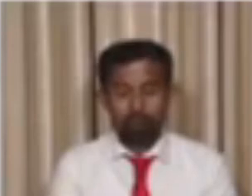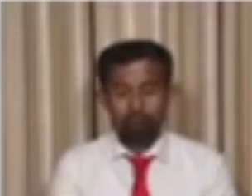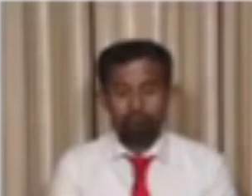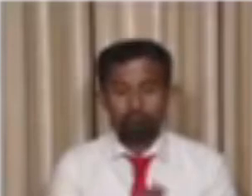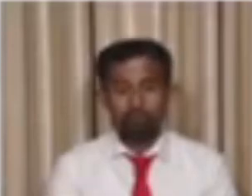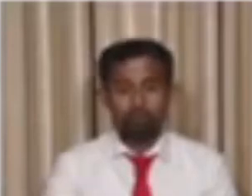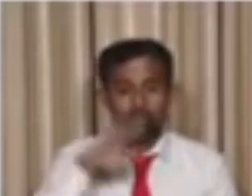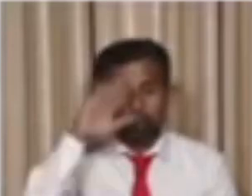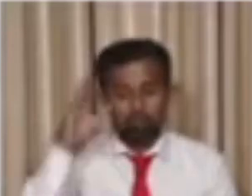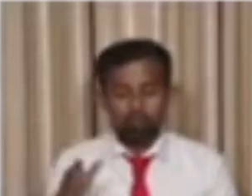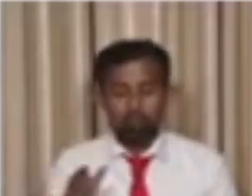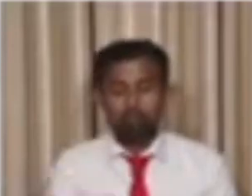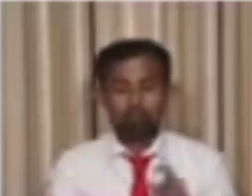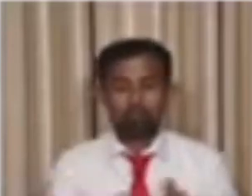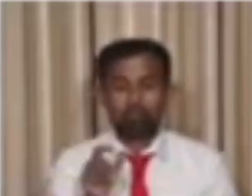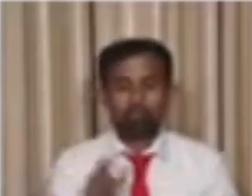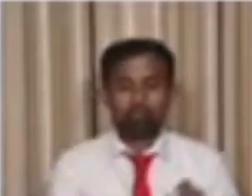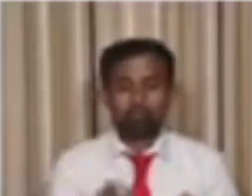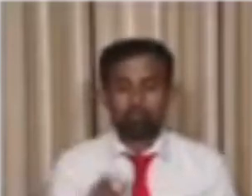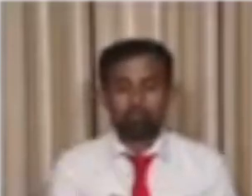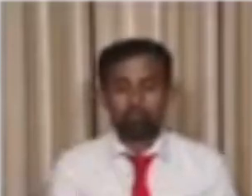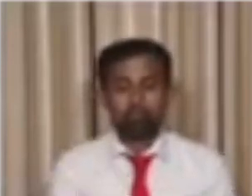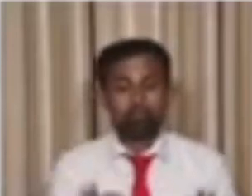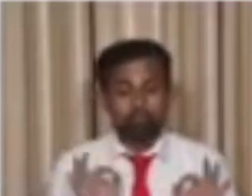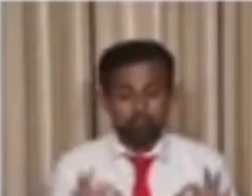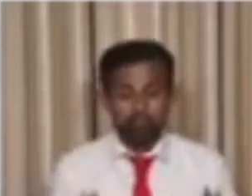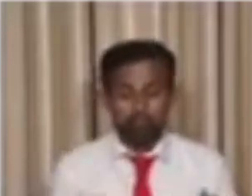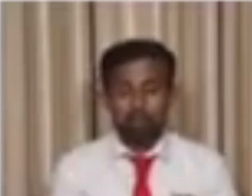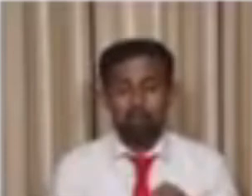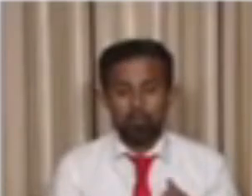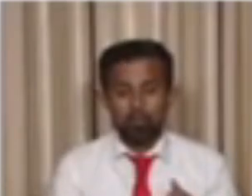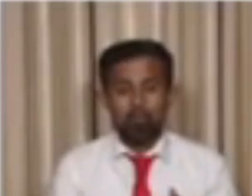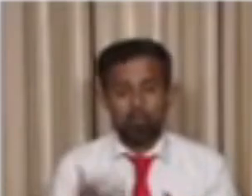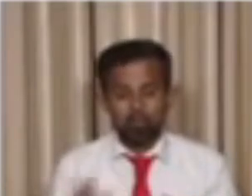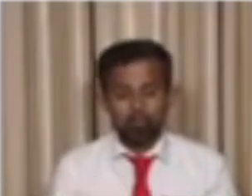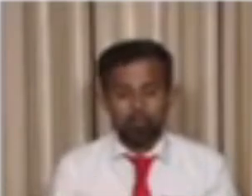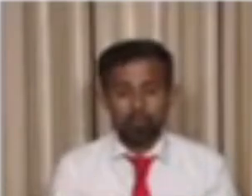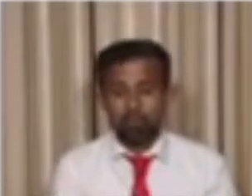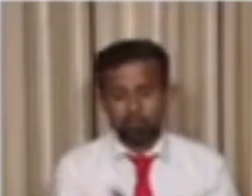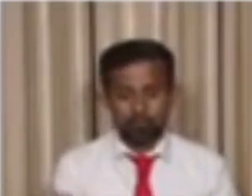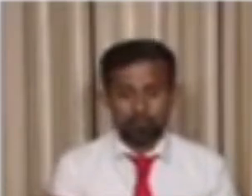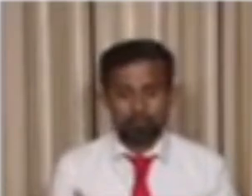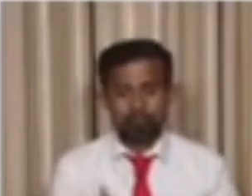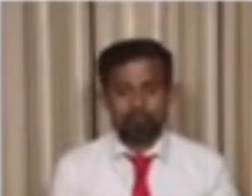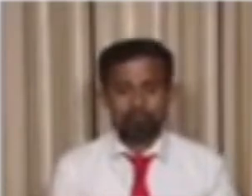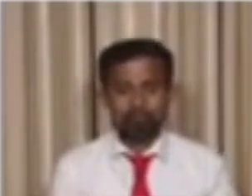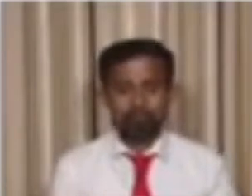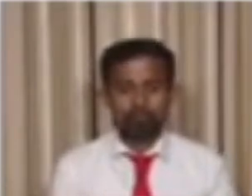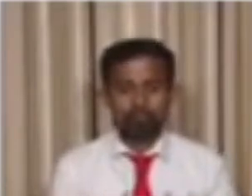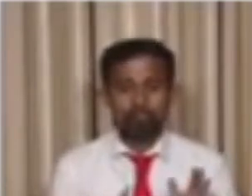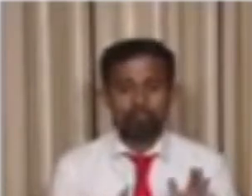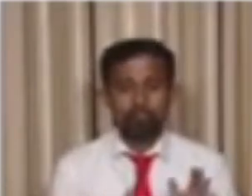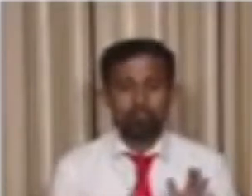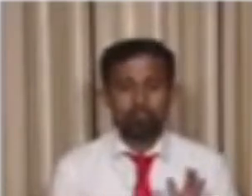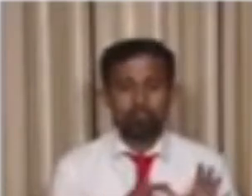well. Today the Honorable Manu Ganeshan and the Honorable Radhakrishnan are bringing this adjournment motion.